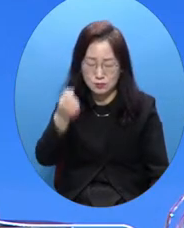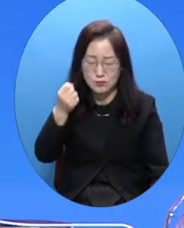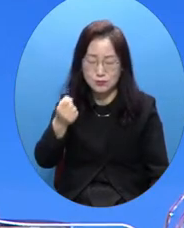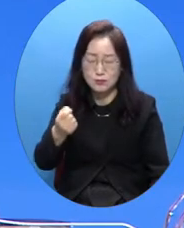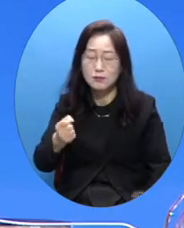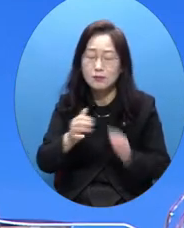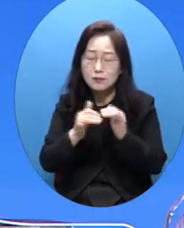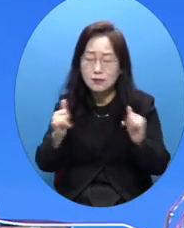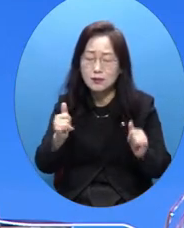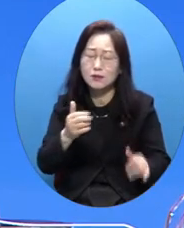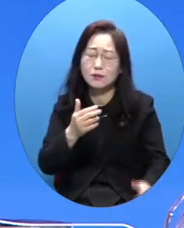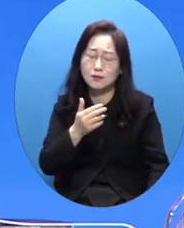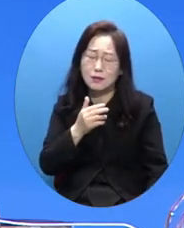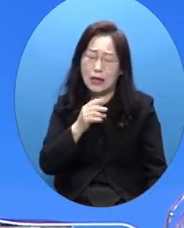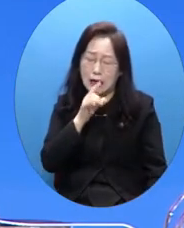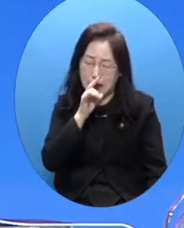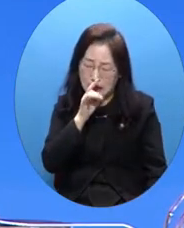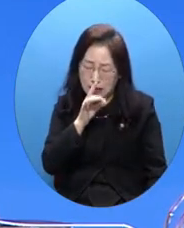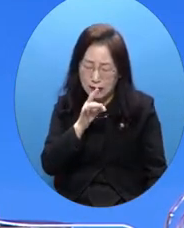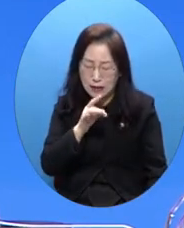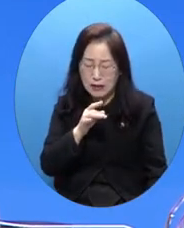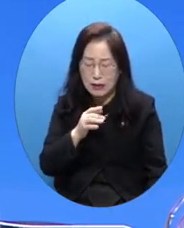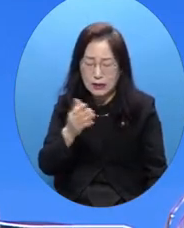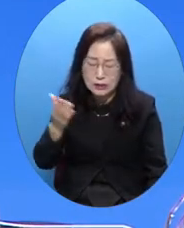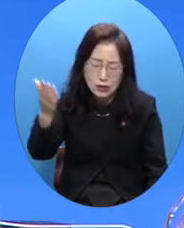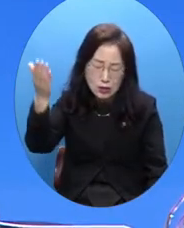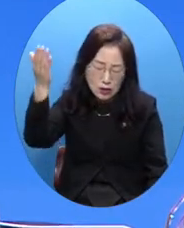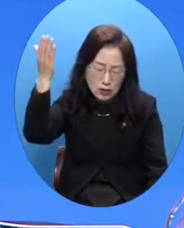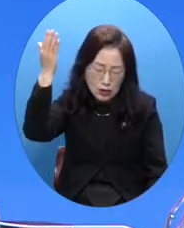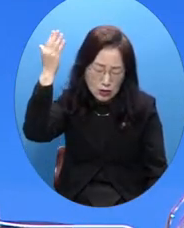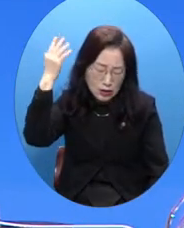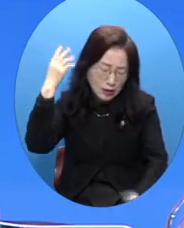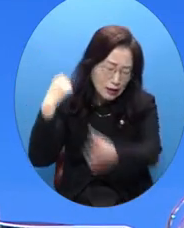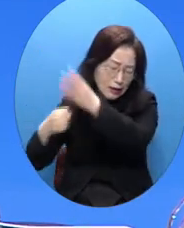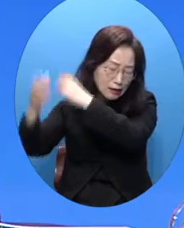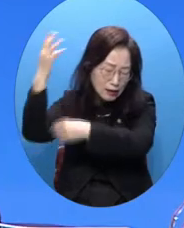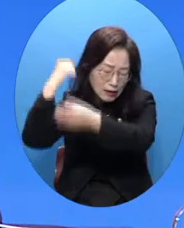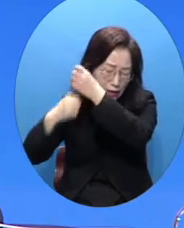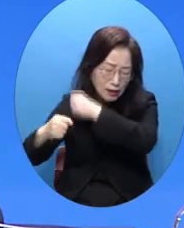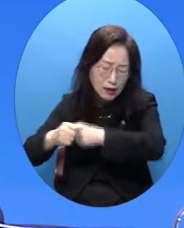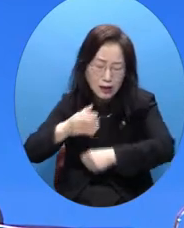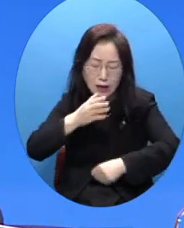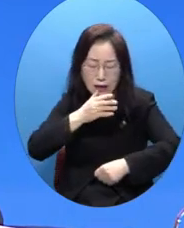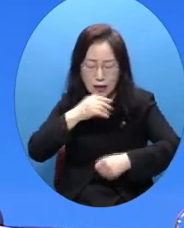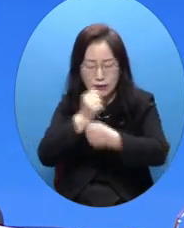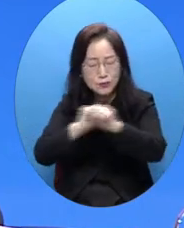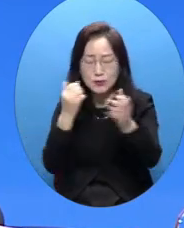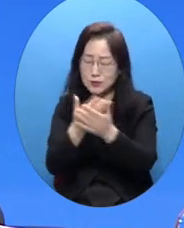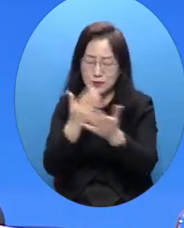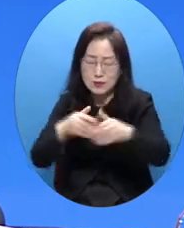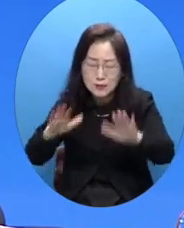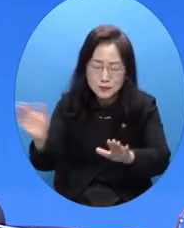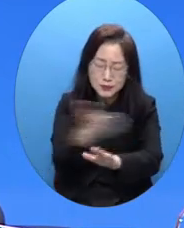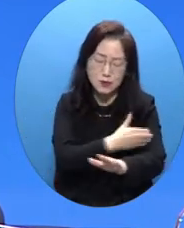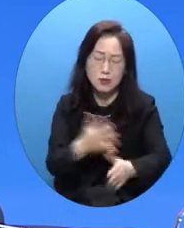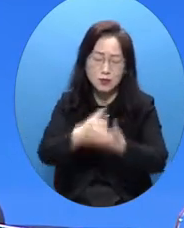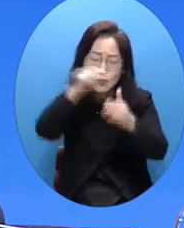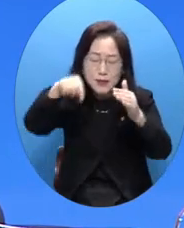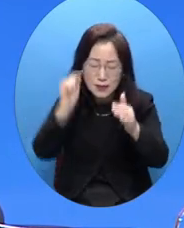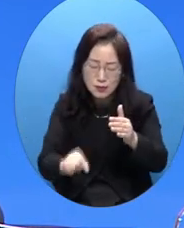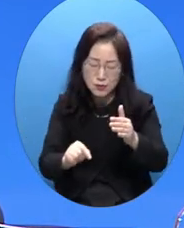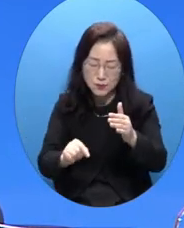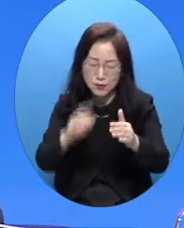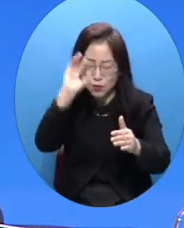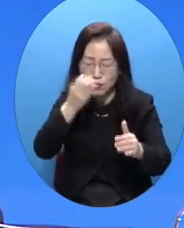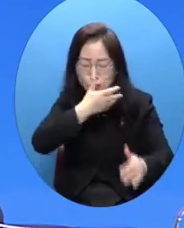let us all become dreamers we did not become dreamers we talk about the past the Lord come and forgive us from now